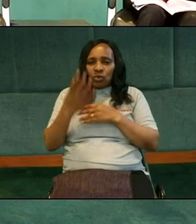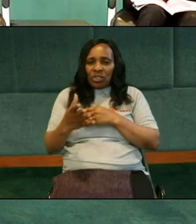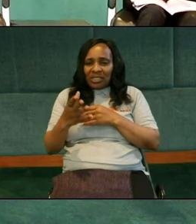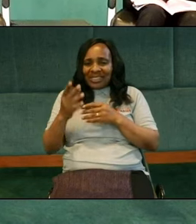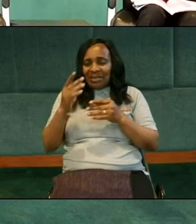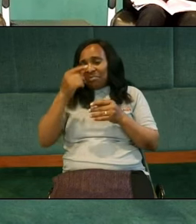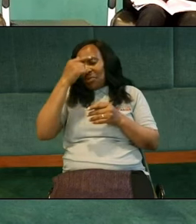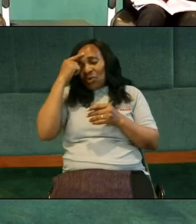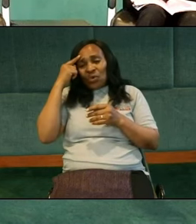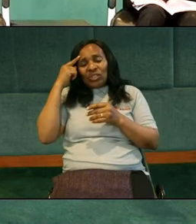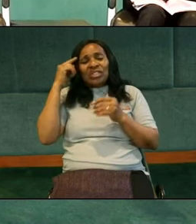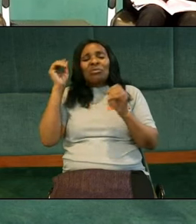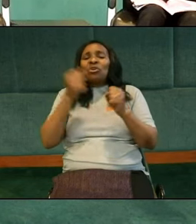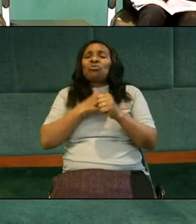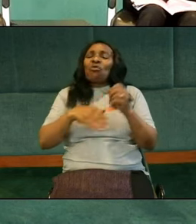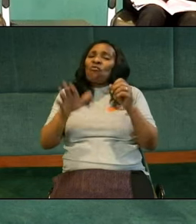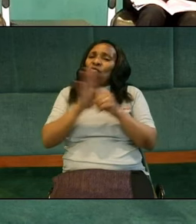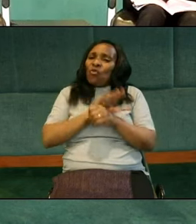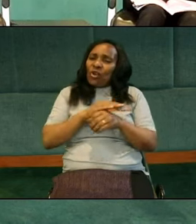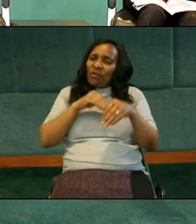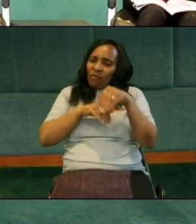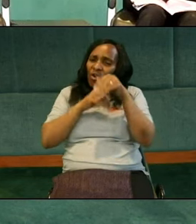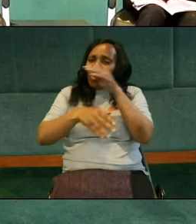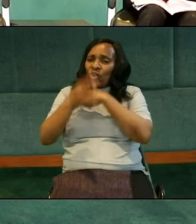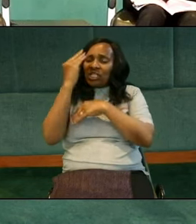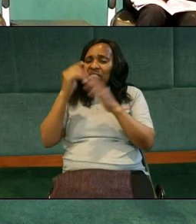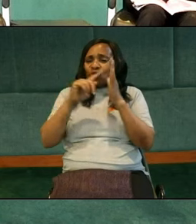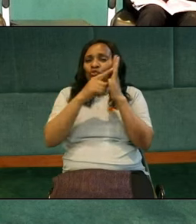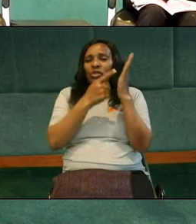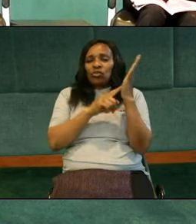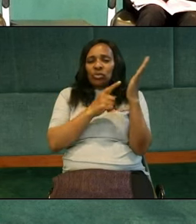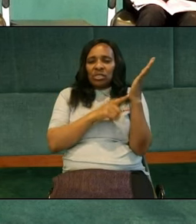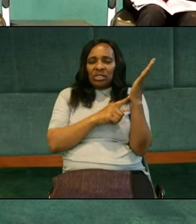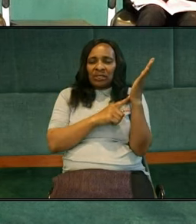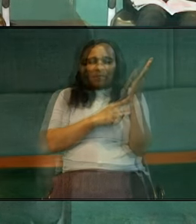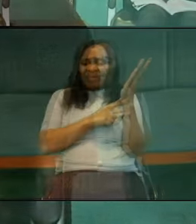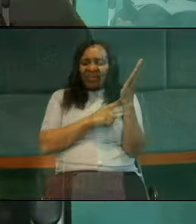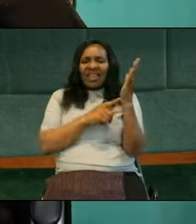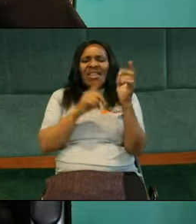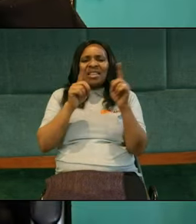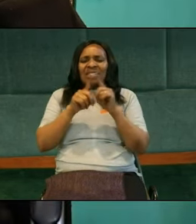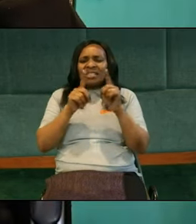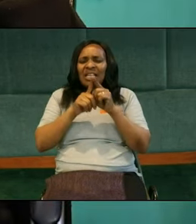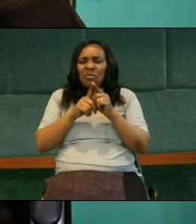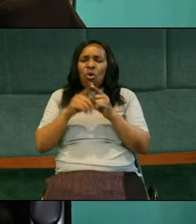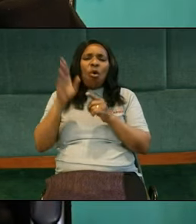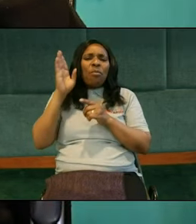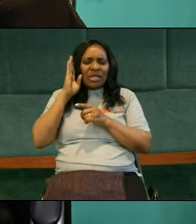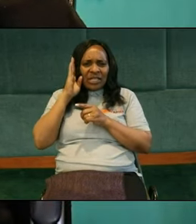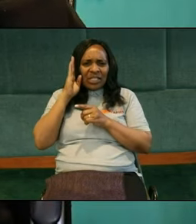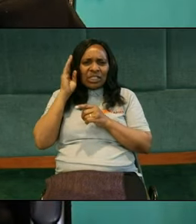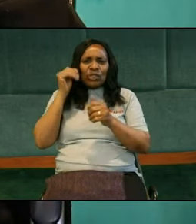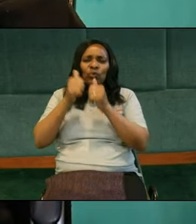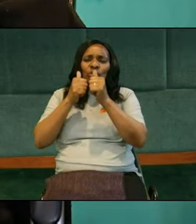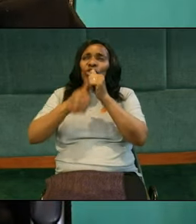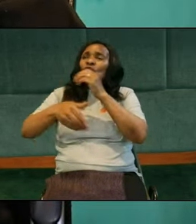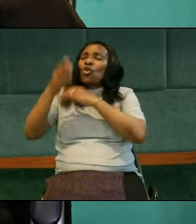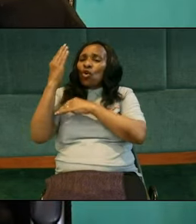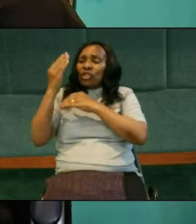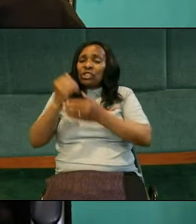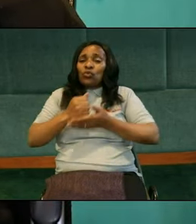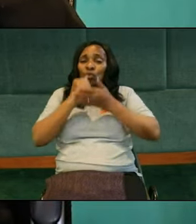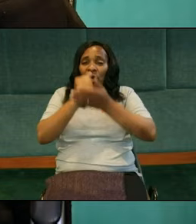didn't fully follow God's instructions. So I feel like utmost obedience to God leads to a healthy